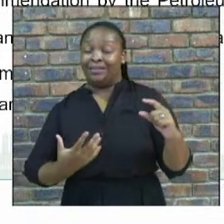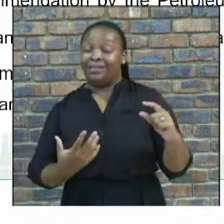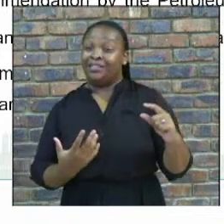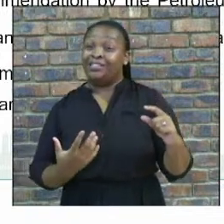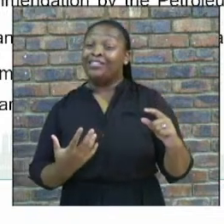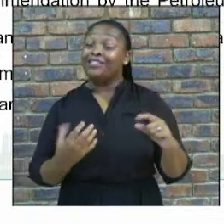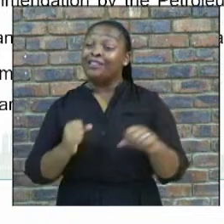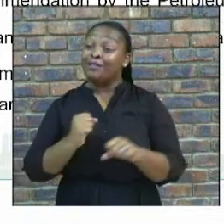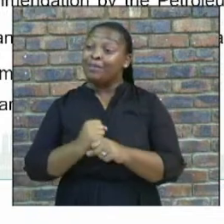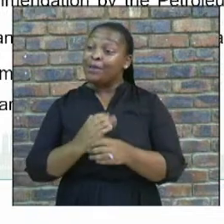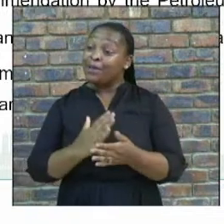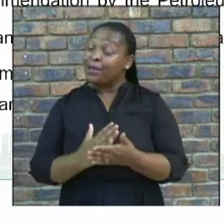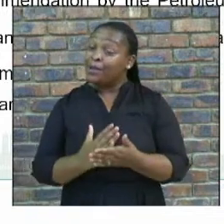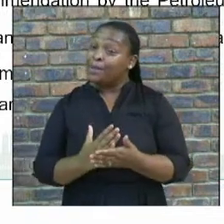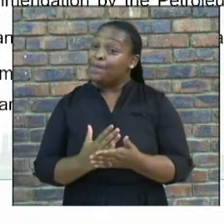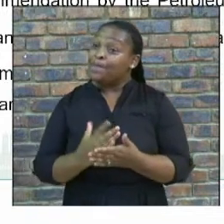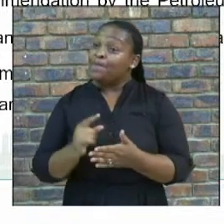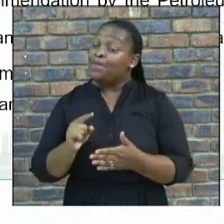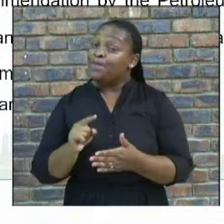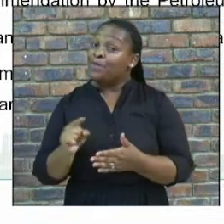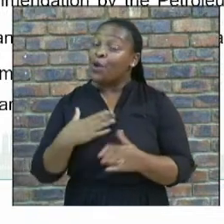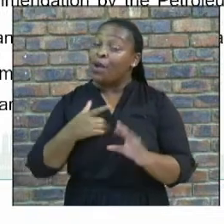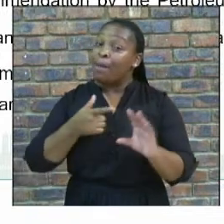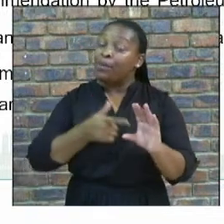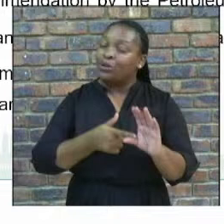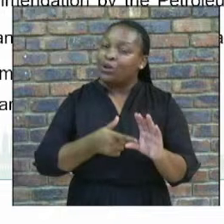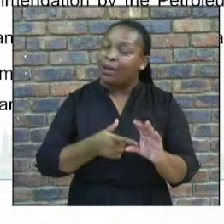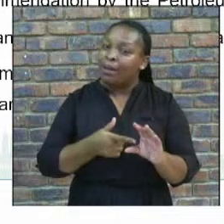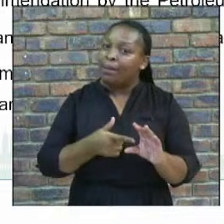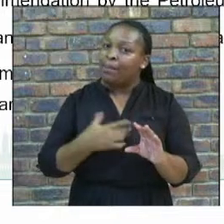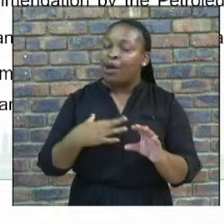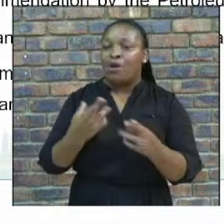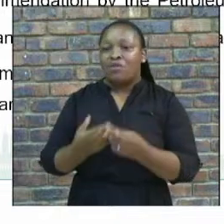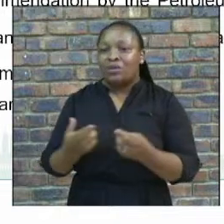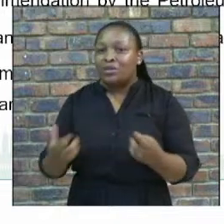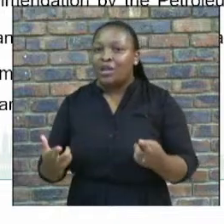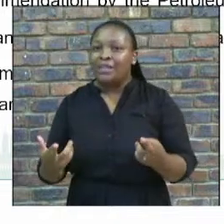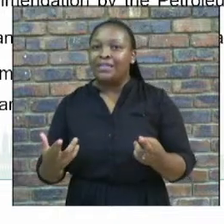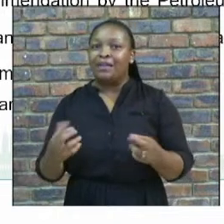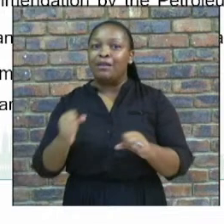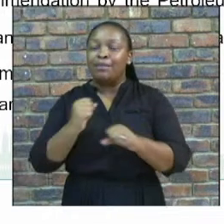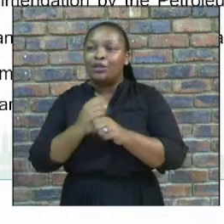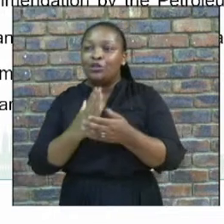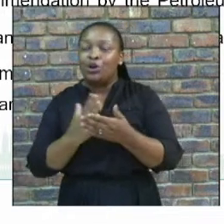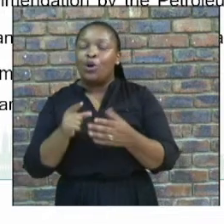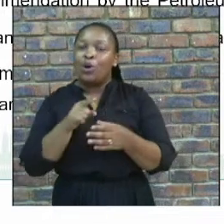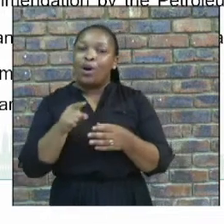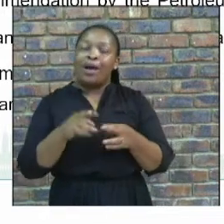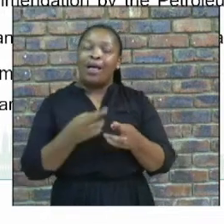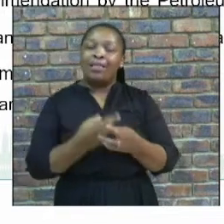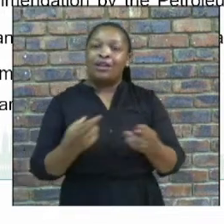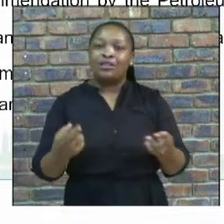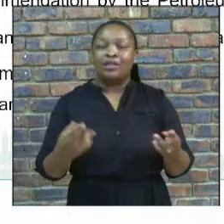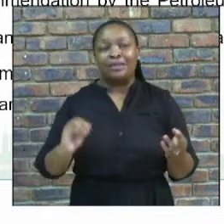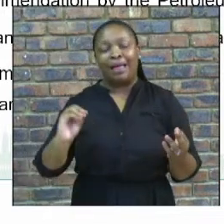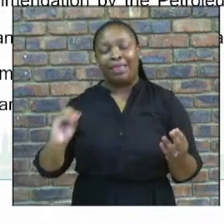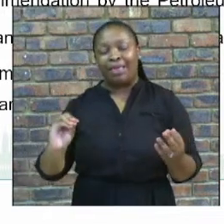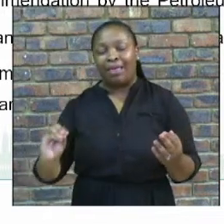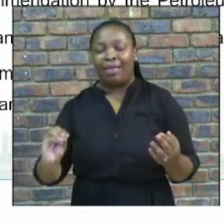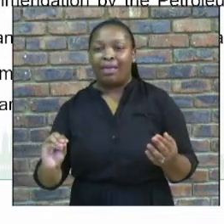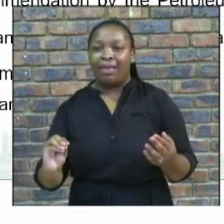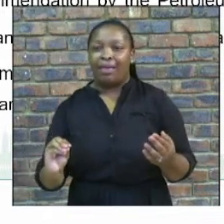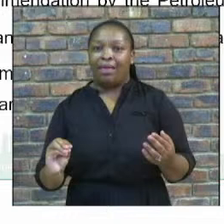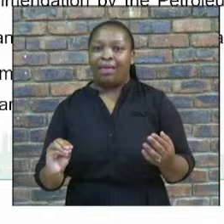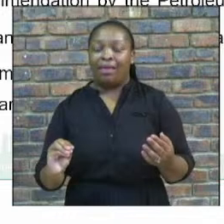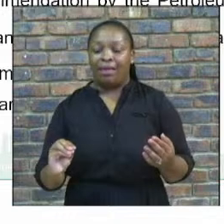the custodianship of the petroleum resources and provide that the resources are the common heritage